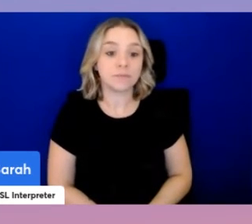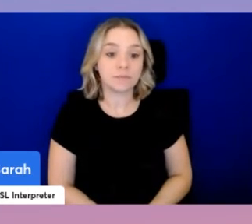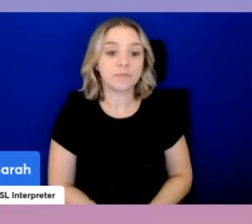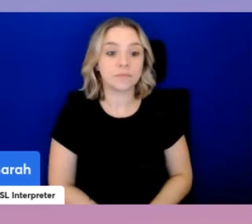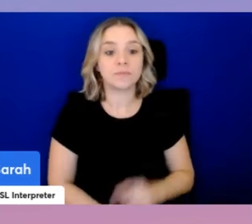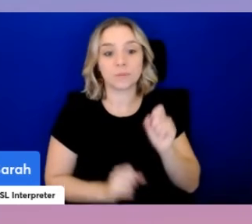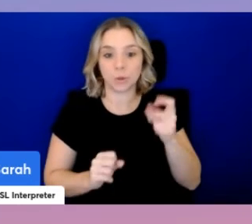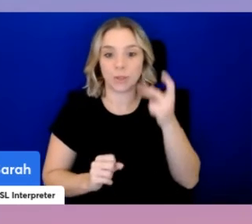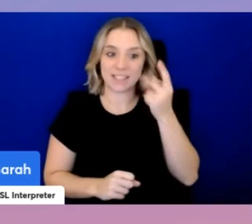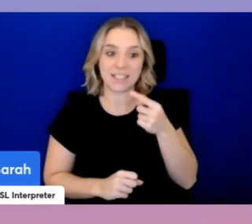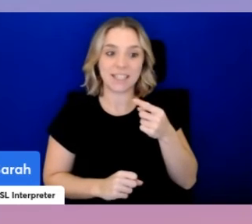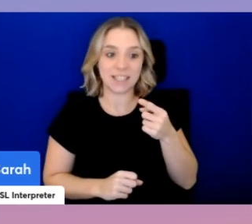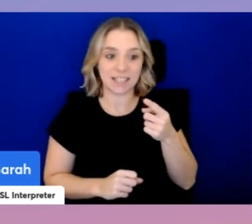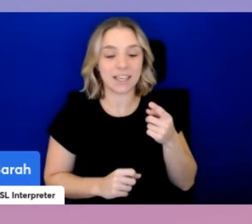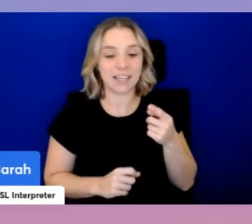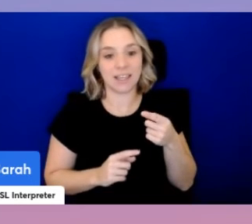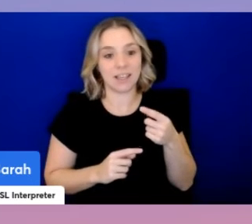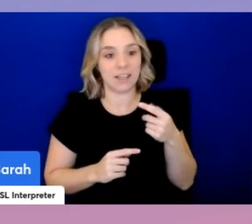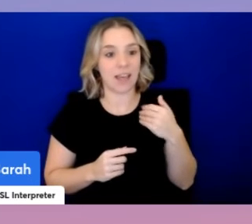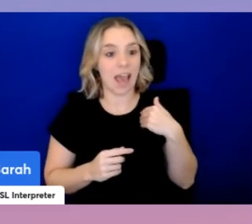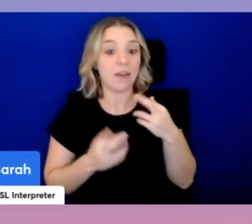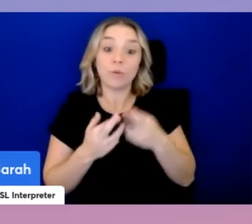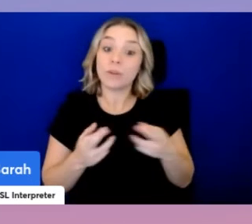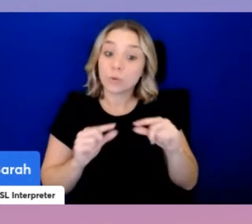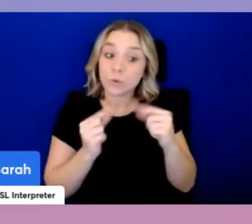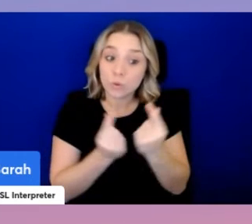see that we have the resource group